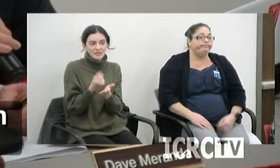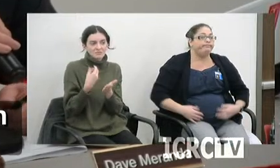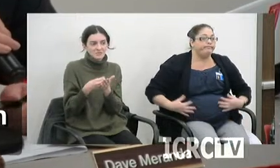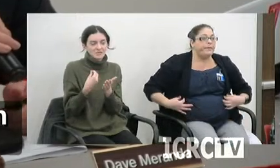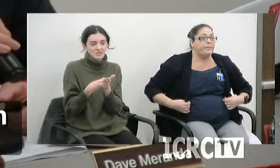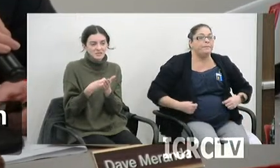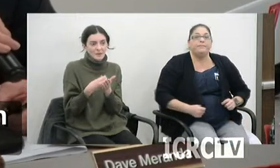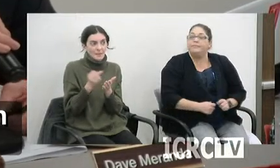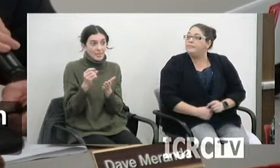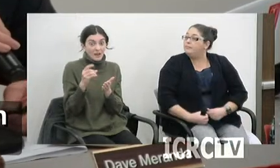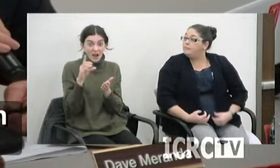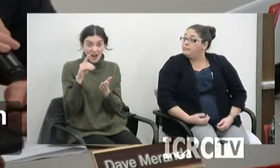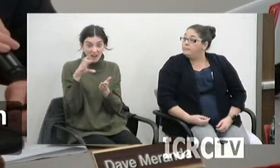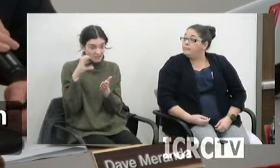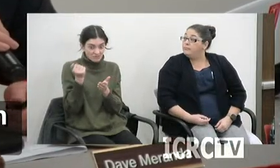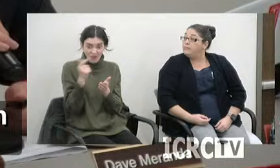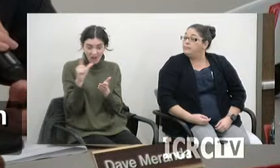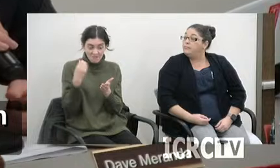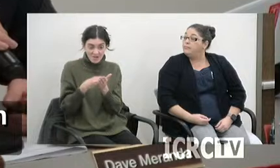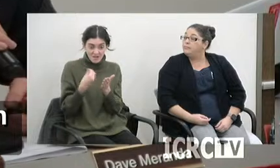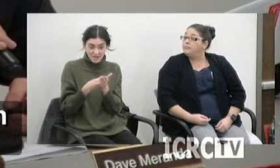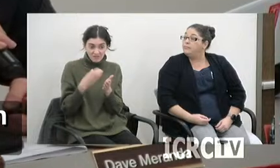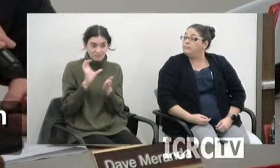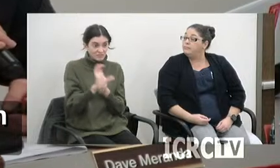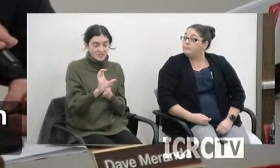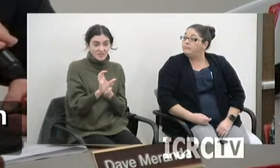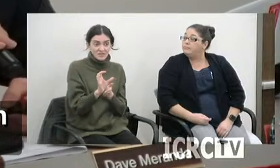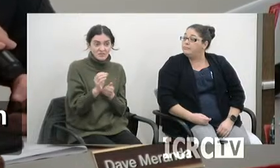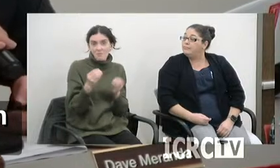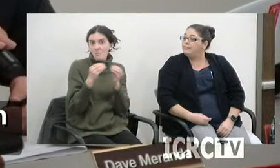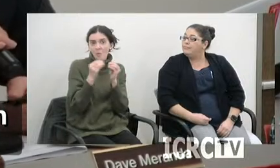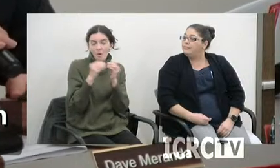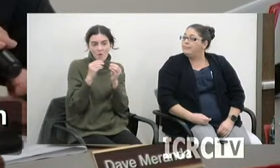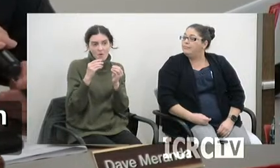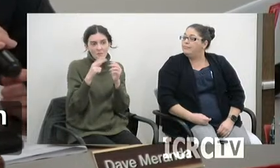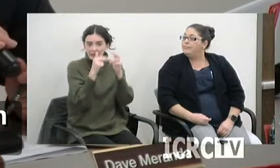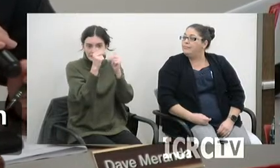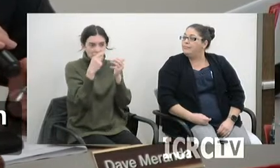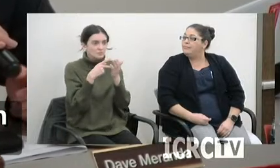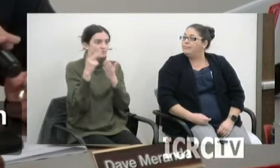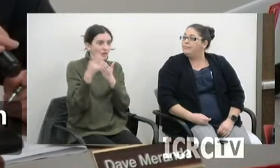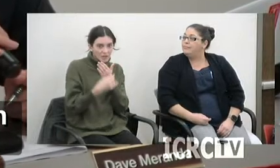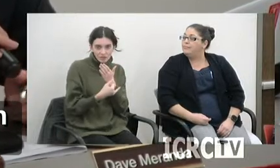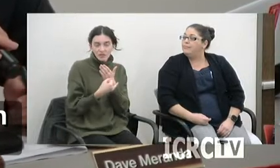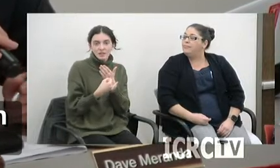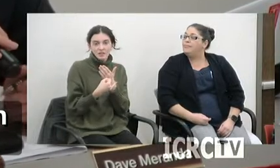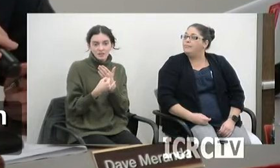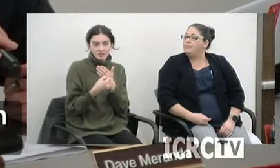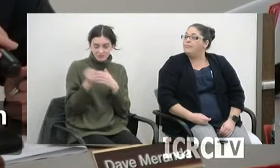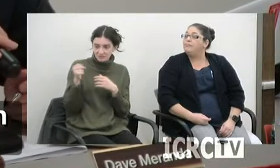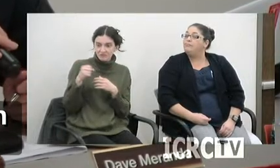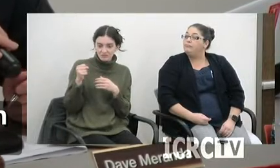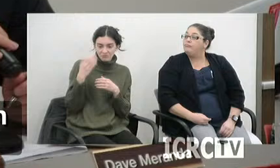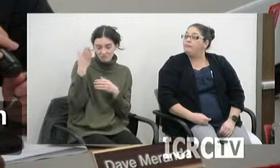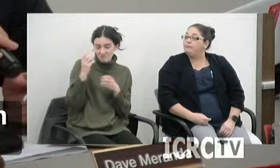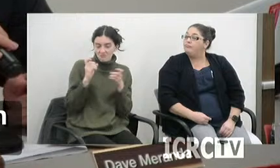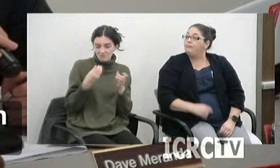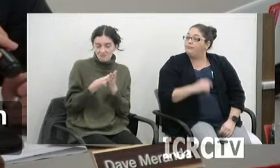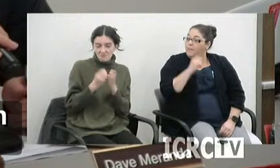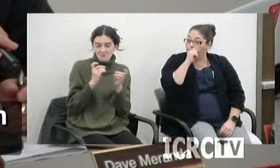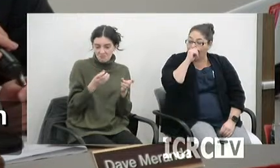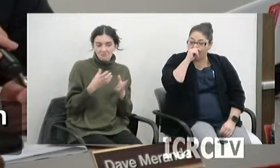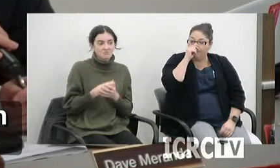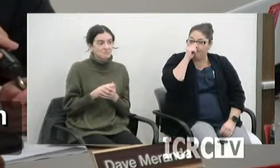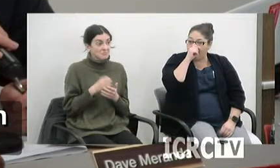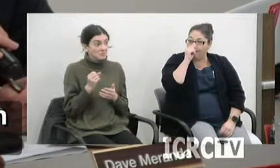So 100% of that will come back into more building projects and defray the costs that the district might have to pay. Yes. So